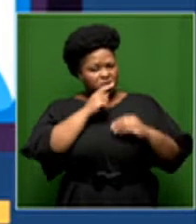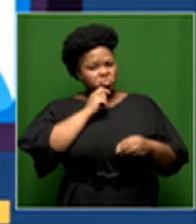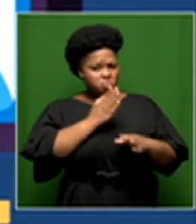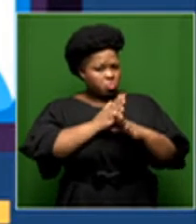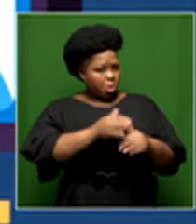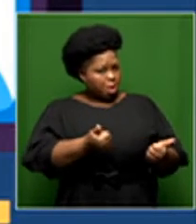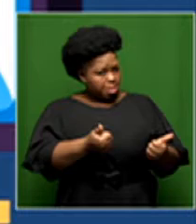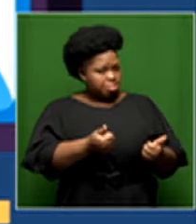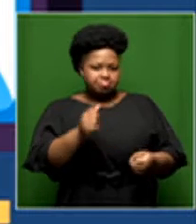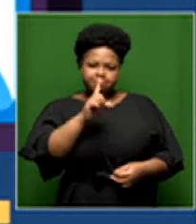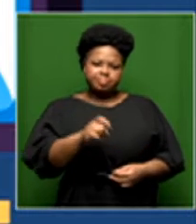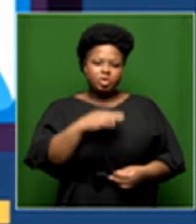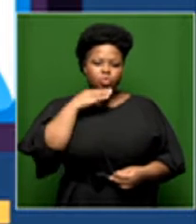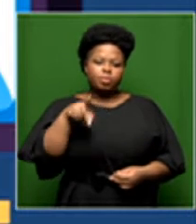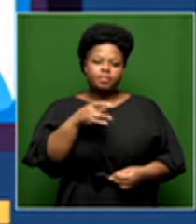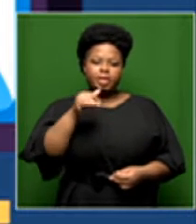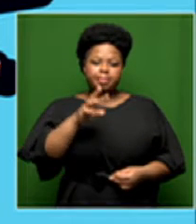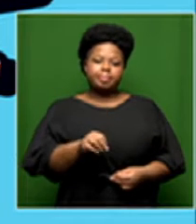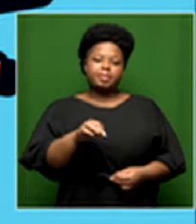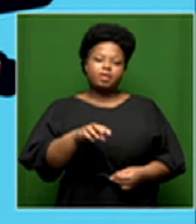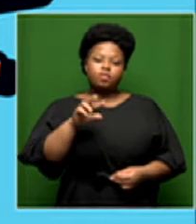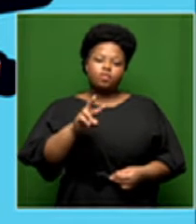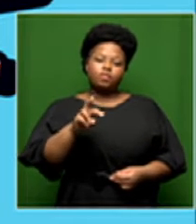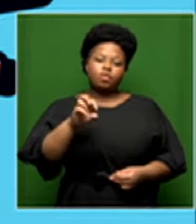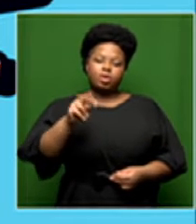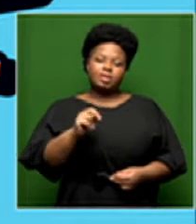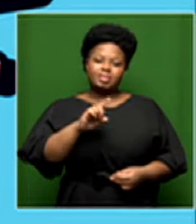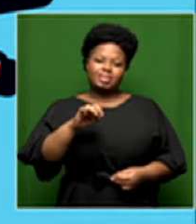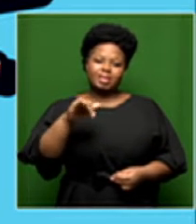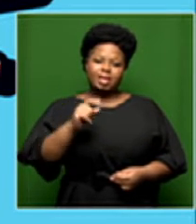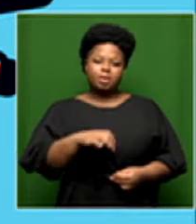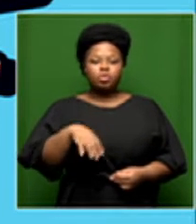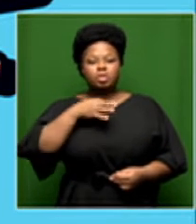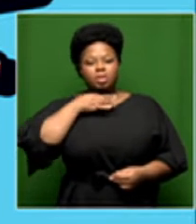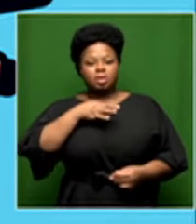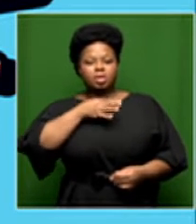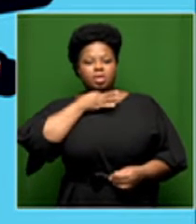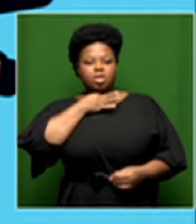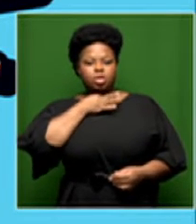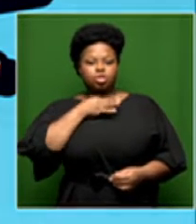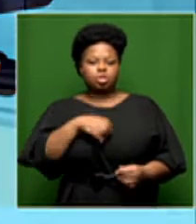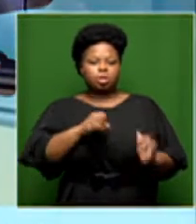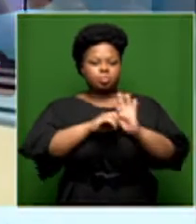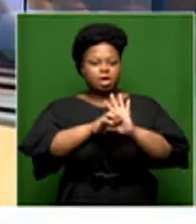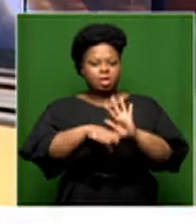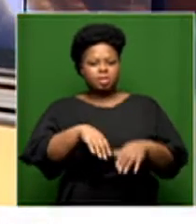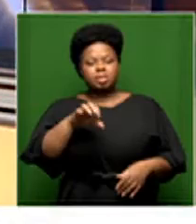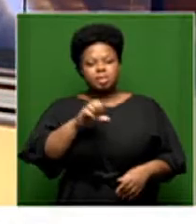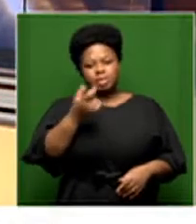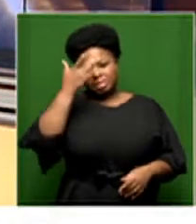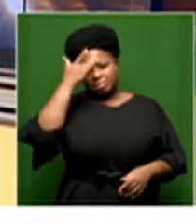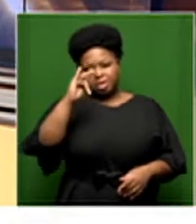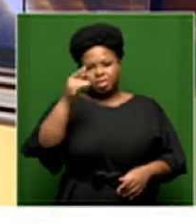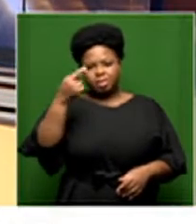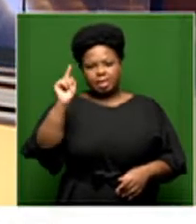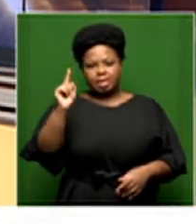is, and we're joined by Philip von Ziegler. He is the Global Head of English Markets at Smartick. Philip, a very good morning to you. Thanks for